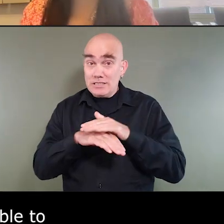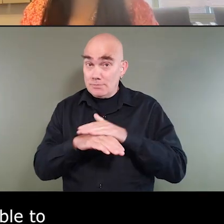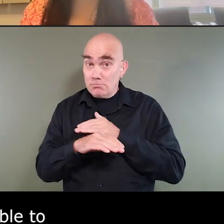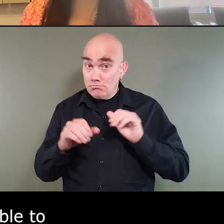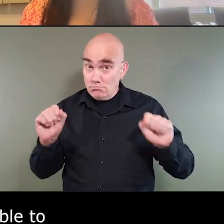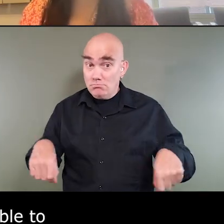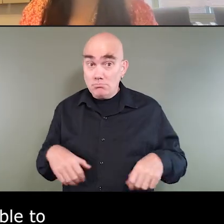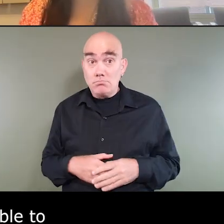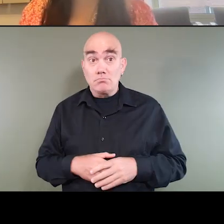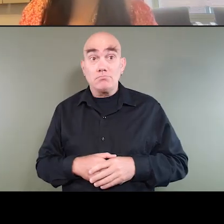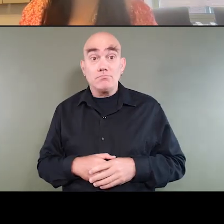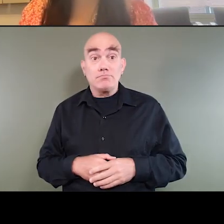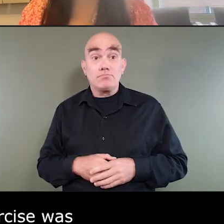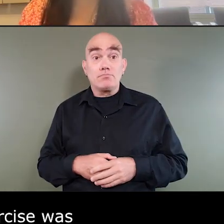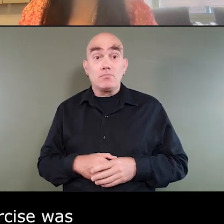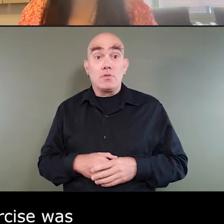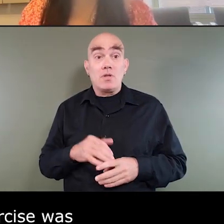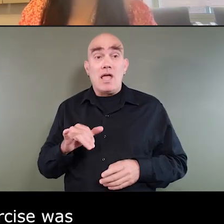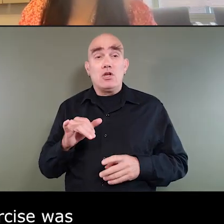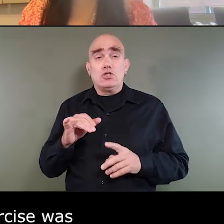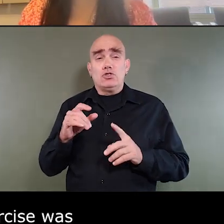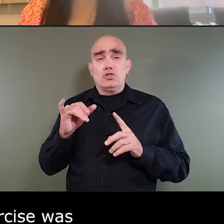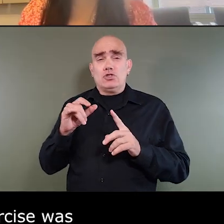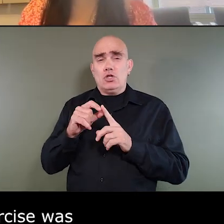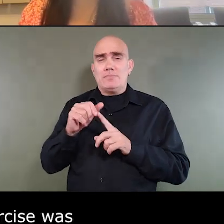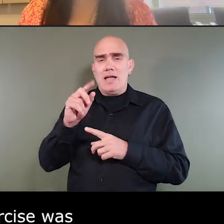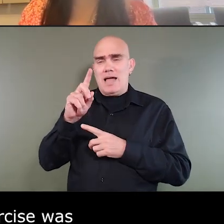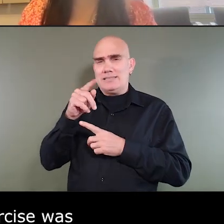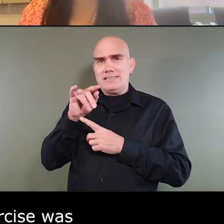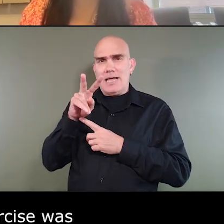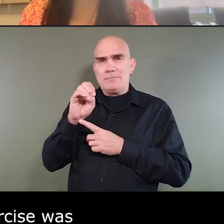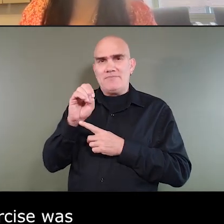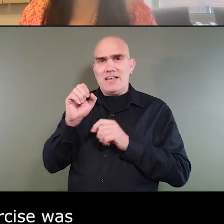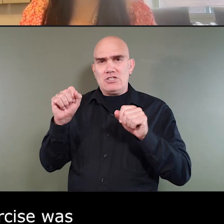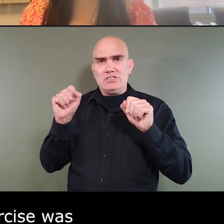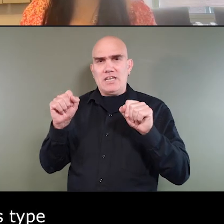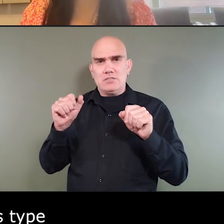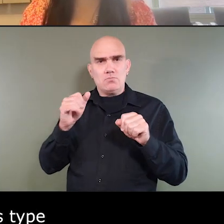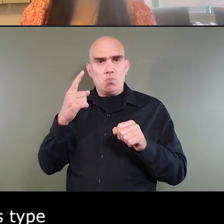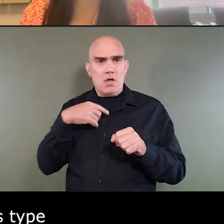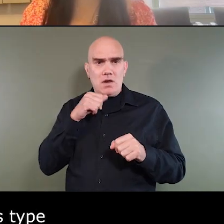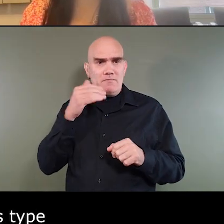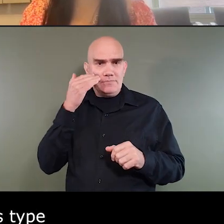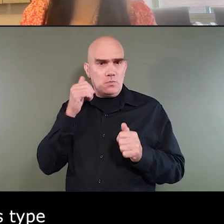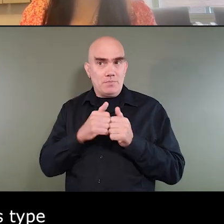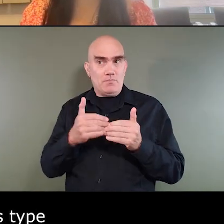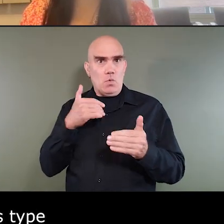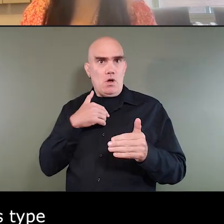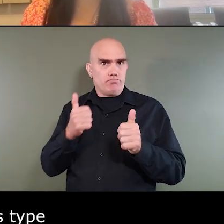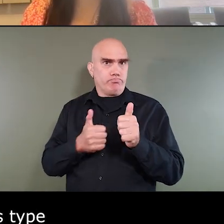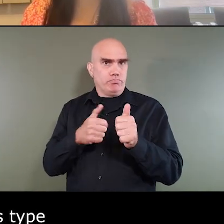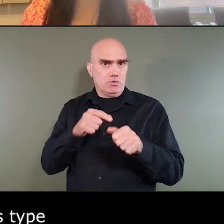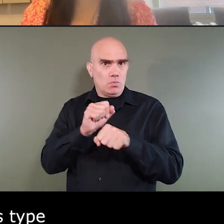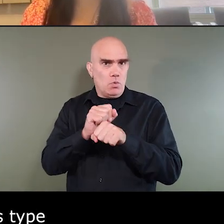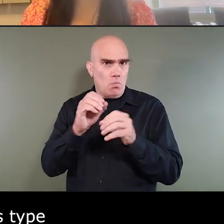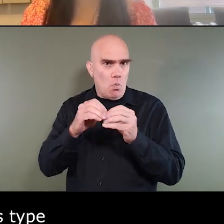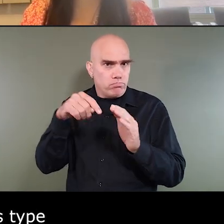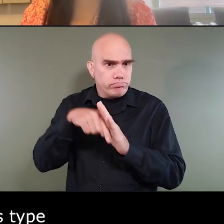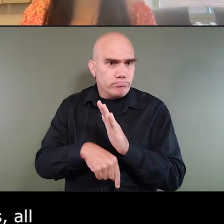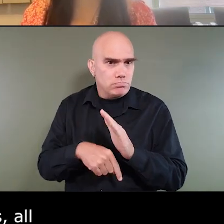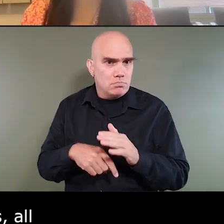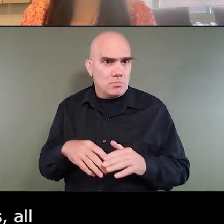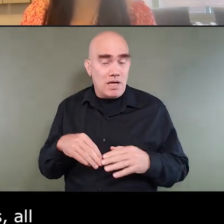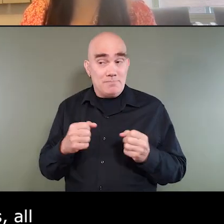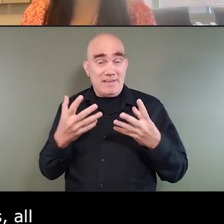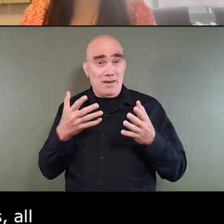exercise accessible. The term adaptive exercise was one I wasn't familiar with before pursuing this type of work in more